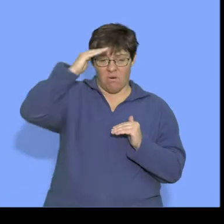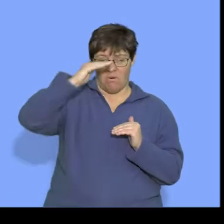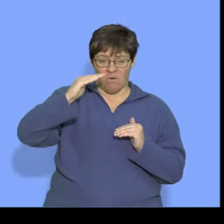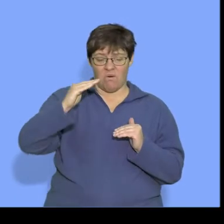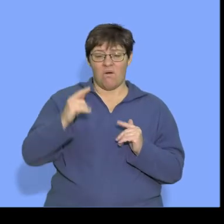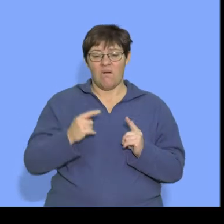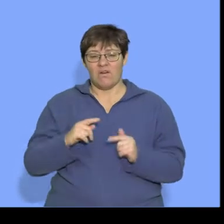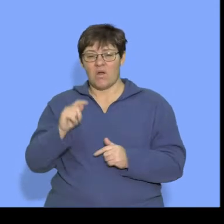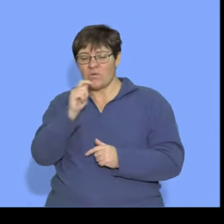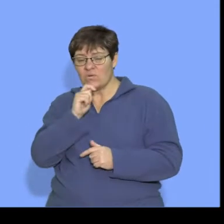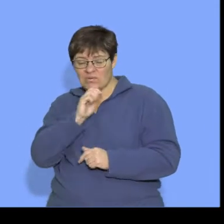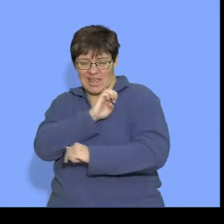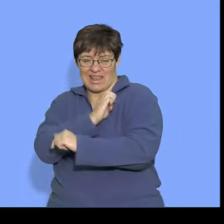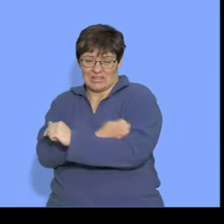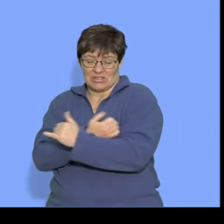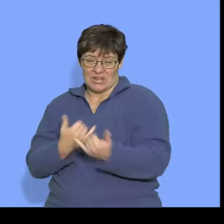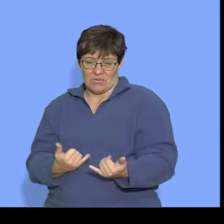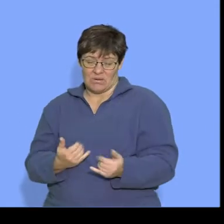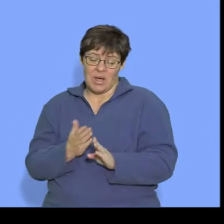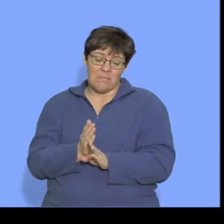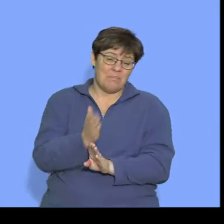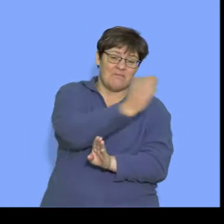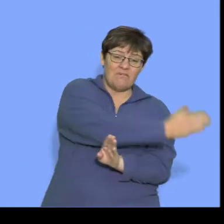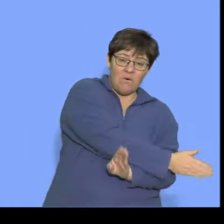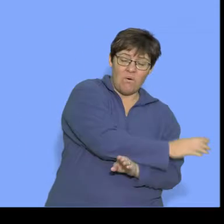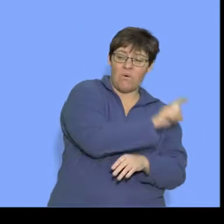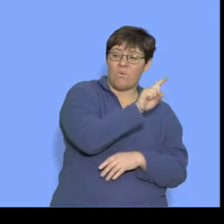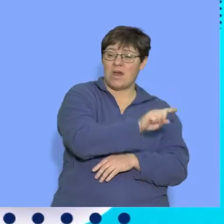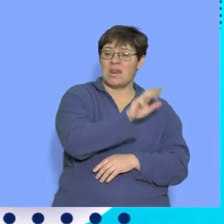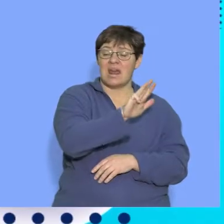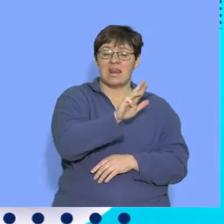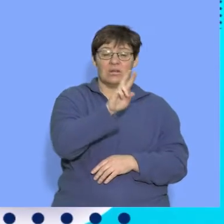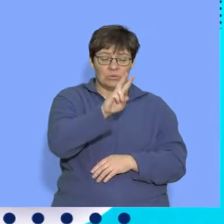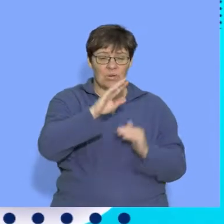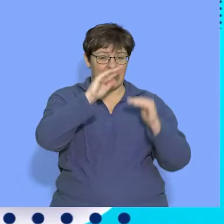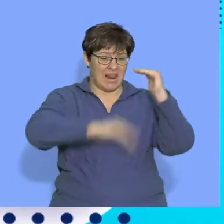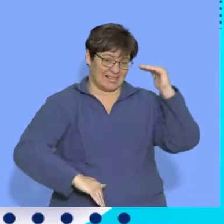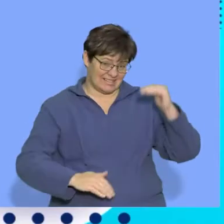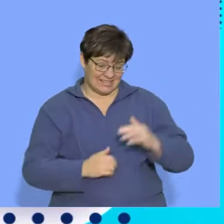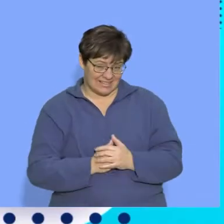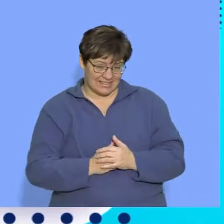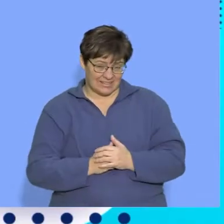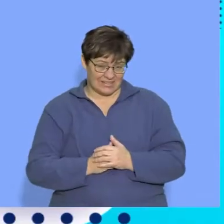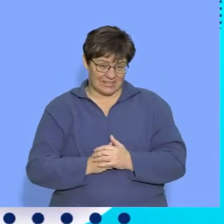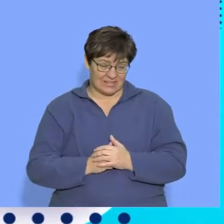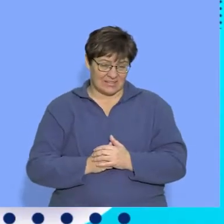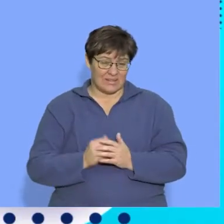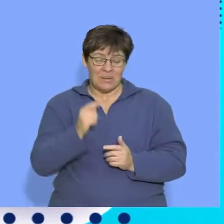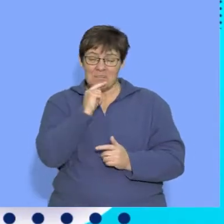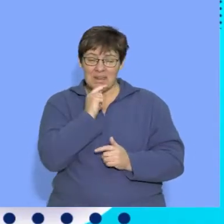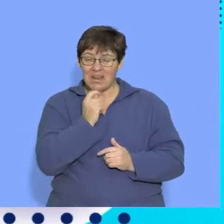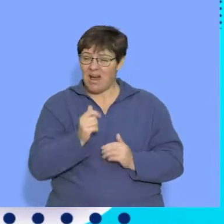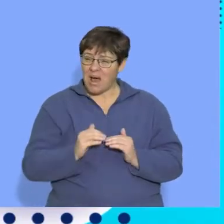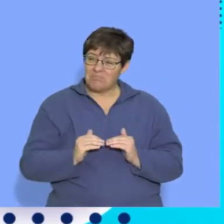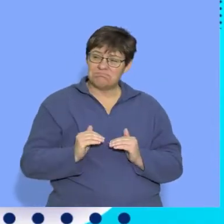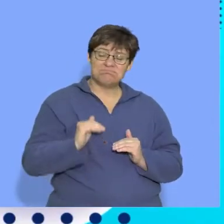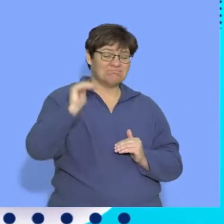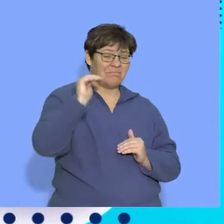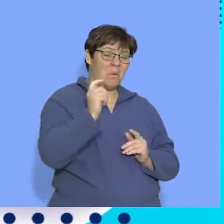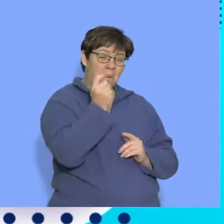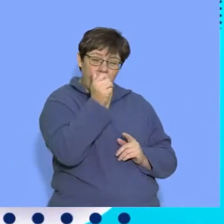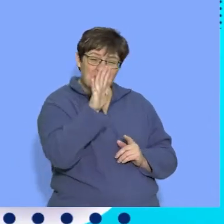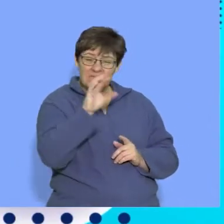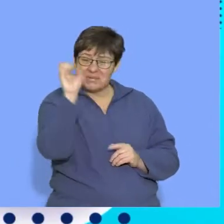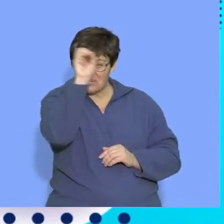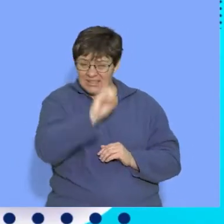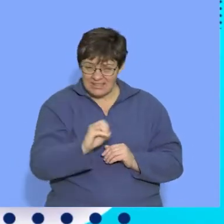of energy now than it did in 1992. And so we're talking about a significant impact in the amount of gases that are